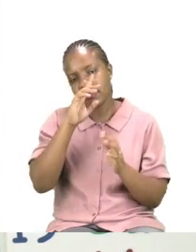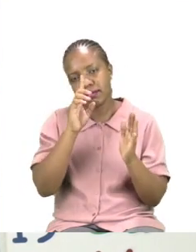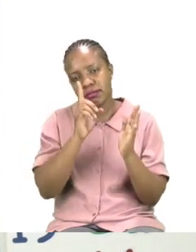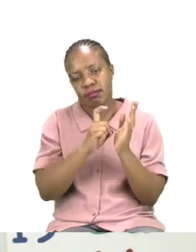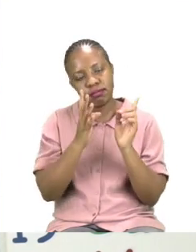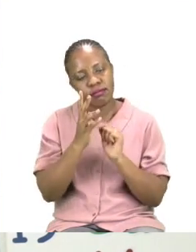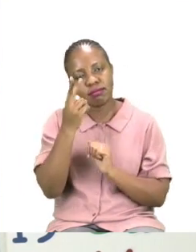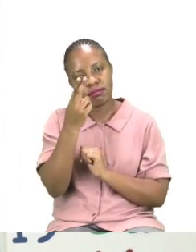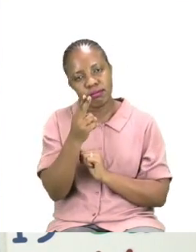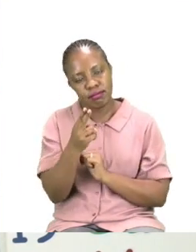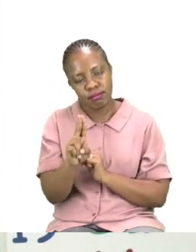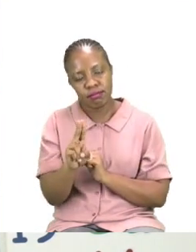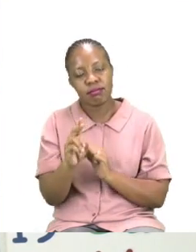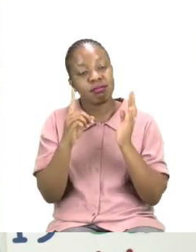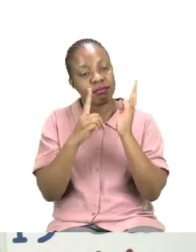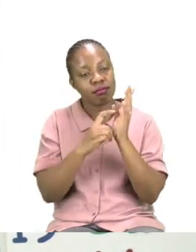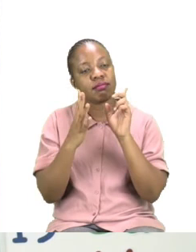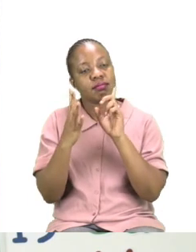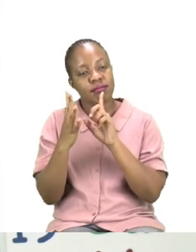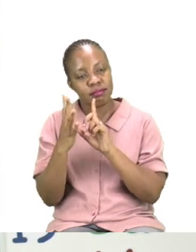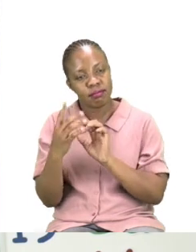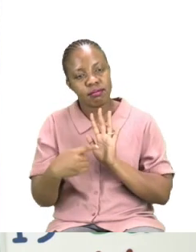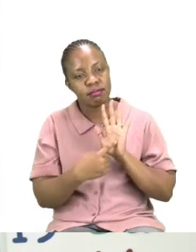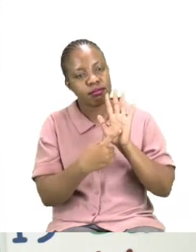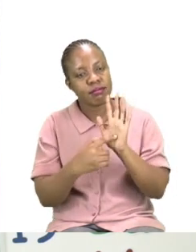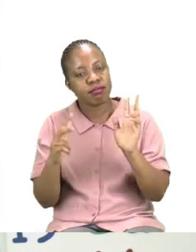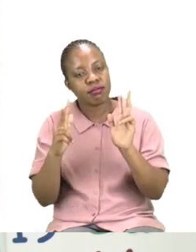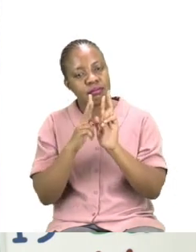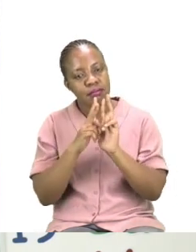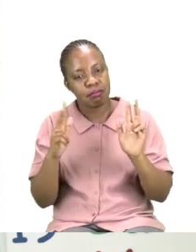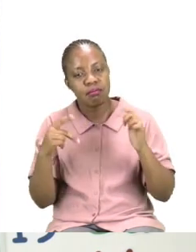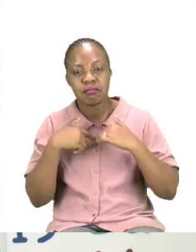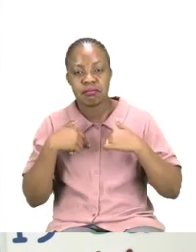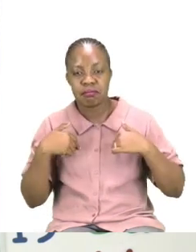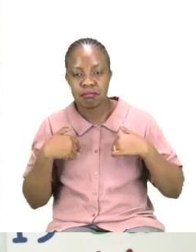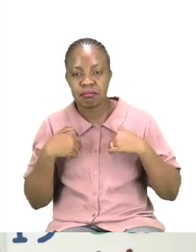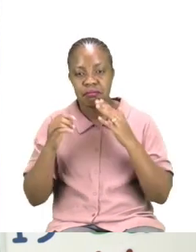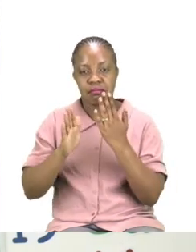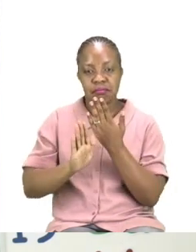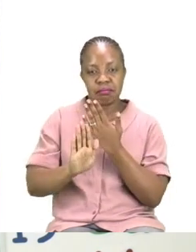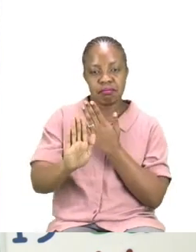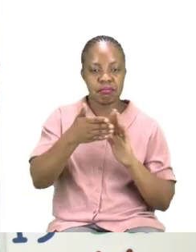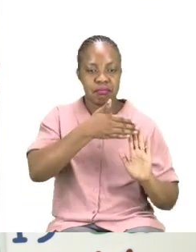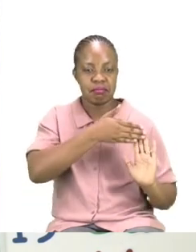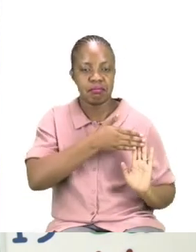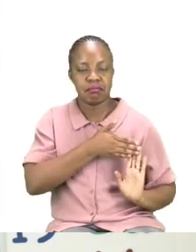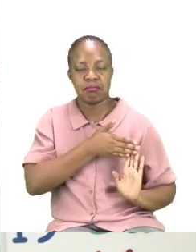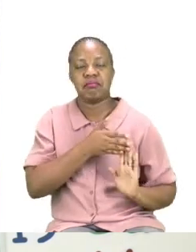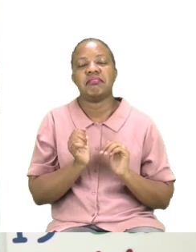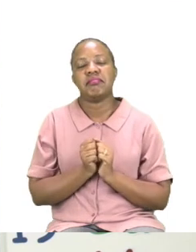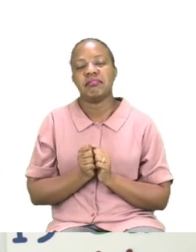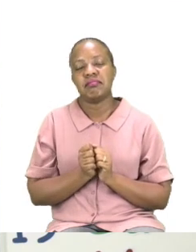we care about staying safe and far away from coronavirus. Make sure your hands are